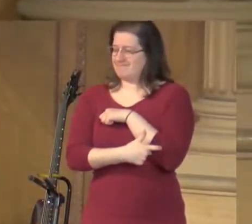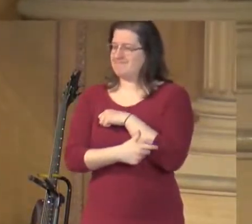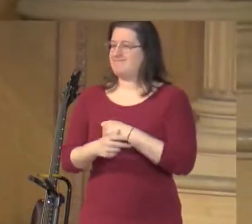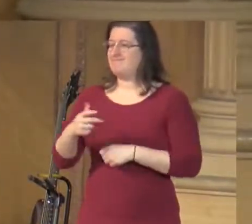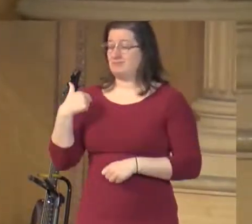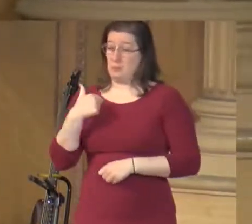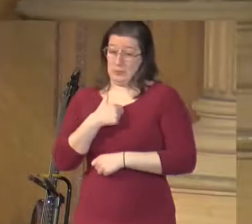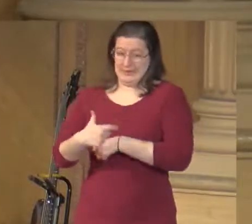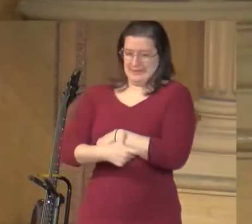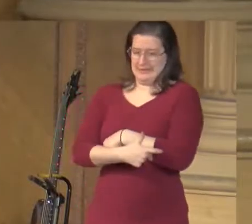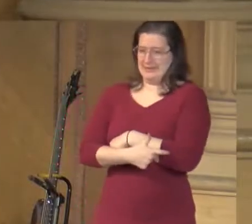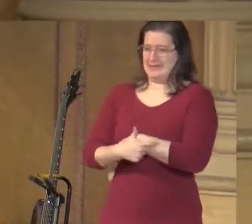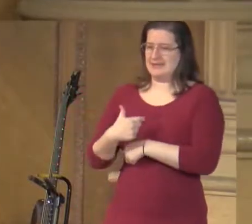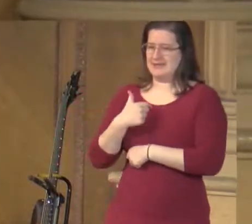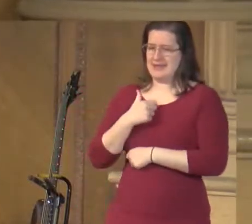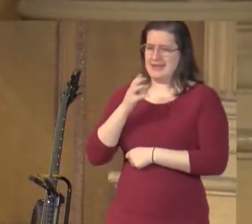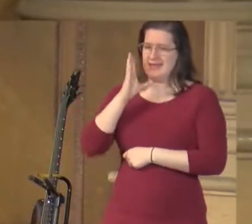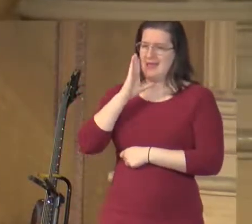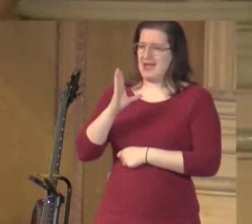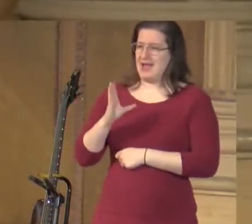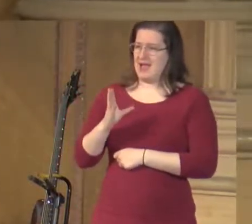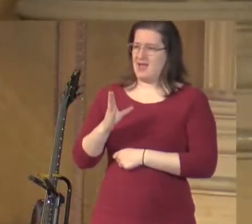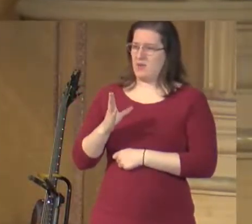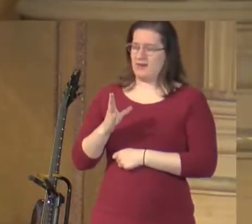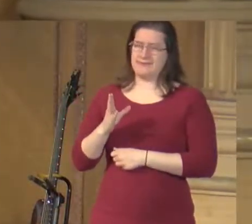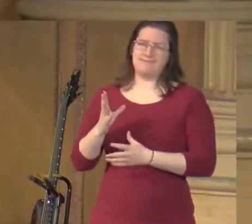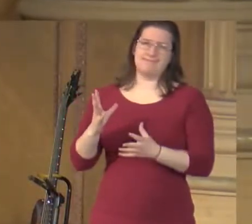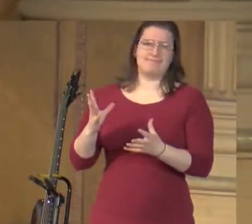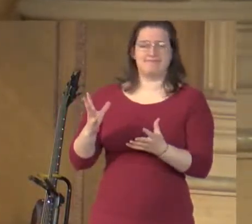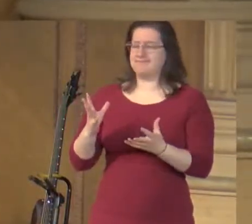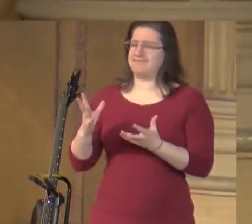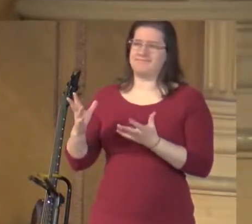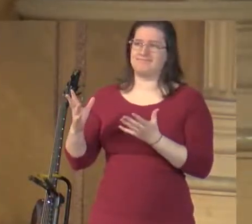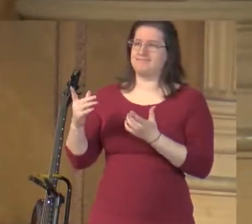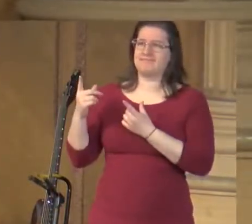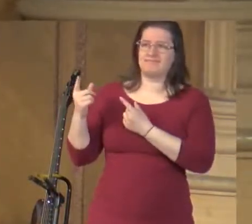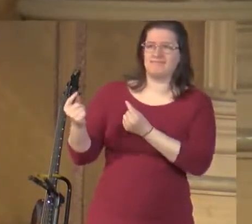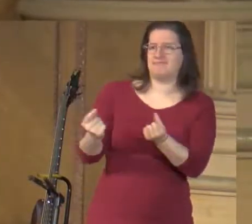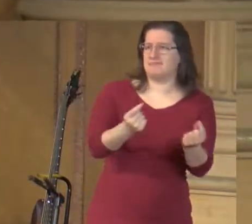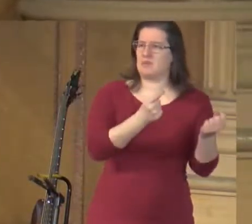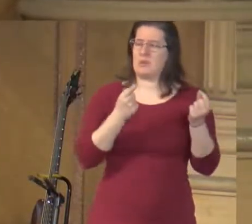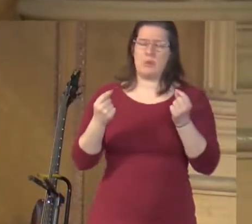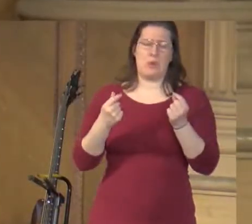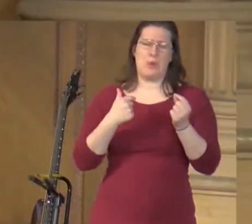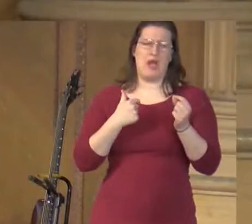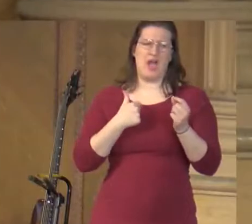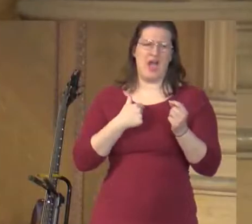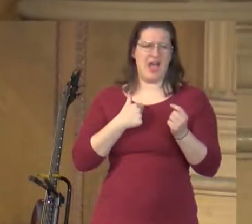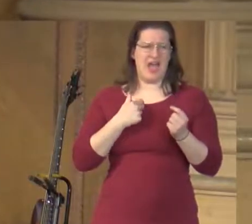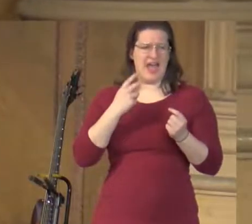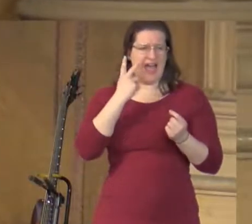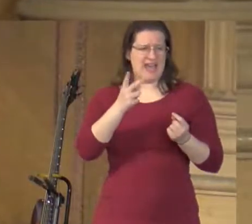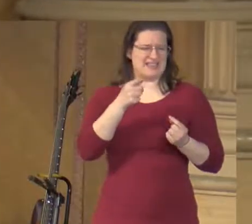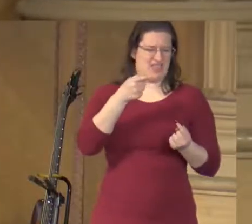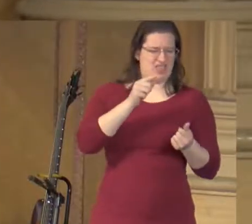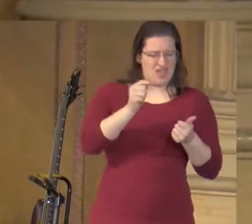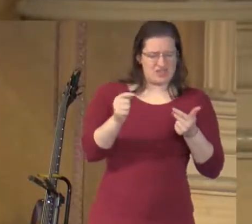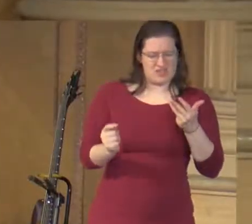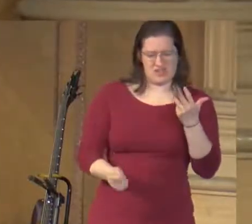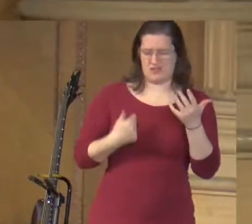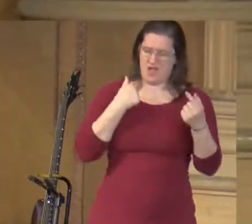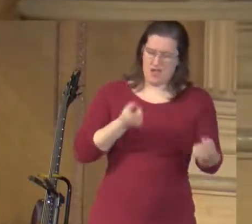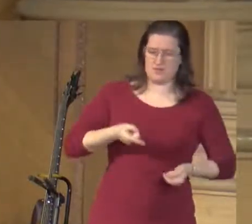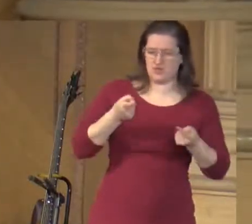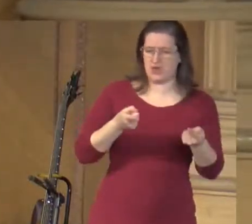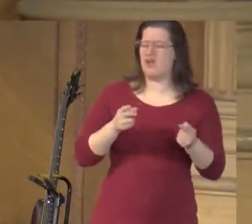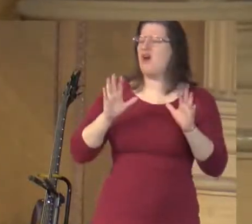bring an awful lot of trouble on ourselves but then treat it like we're being persecuted. I know I would